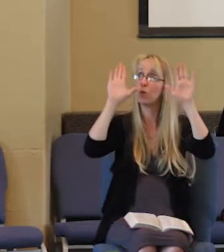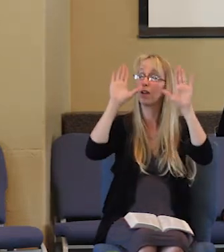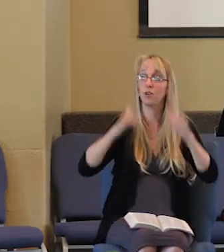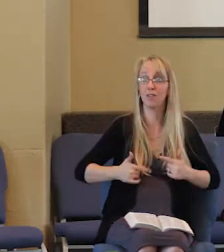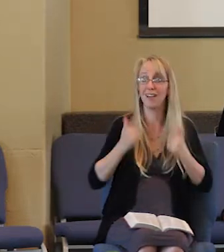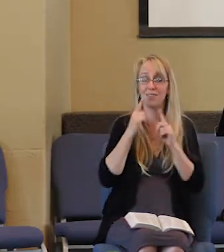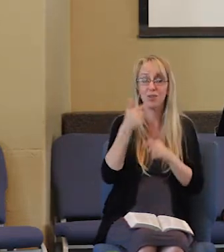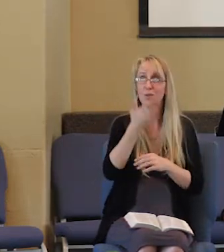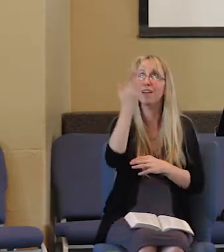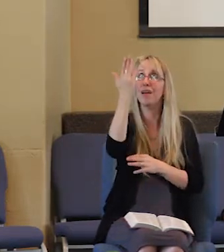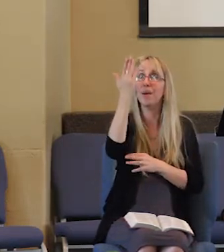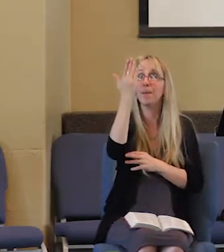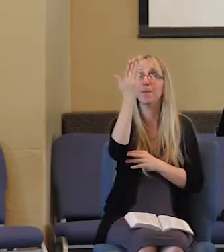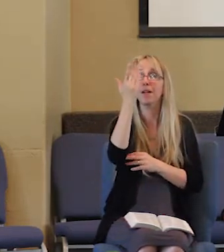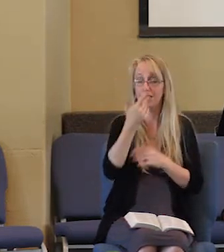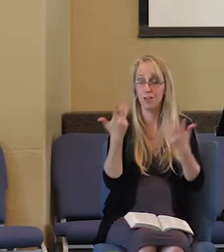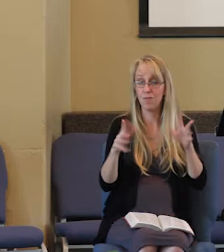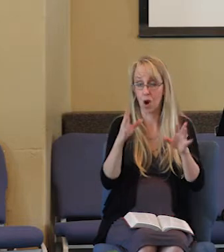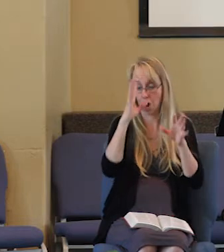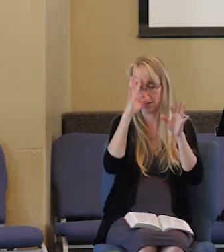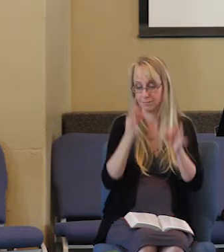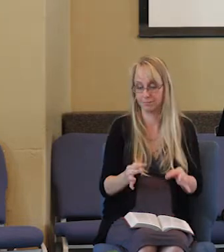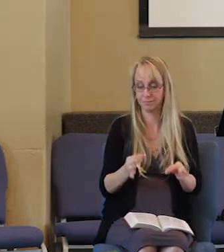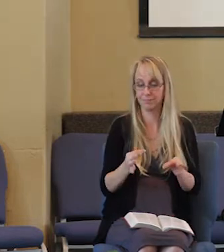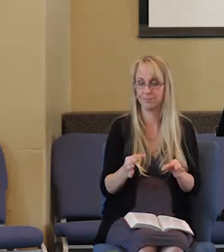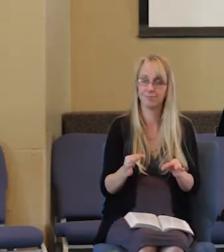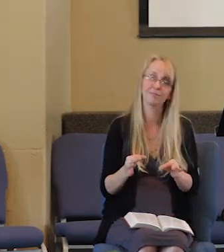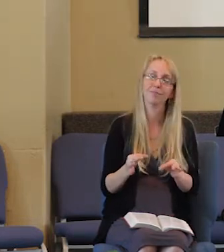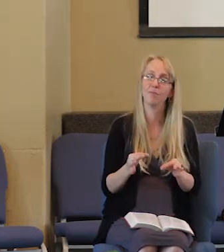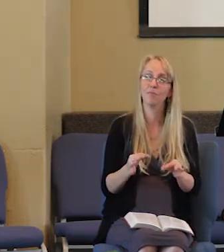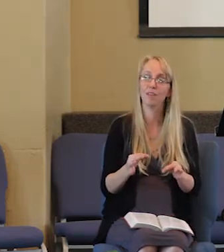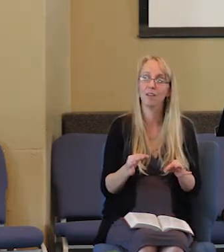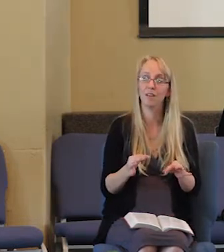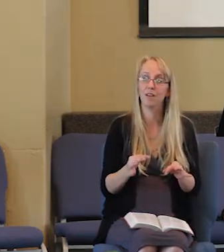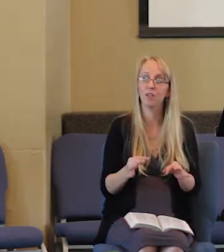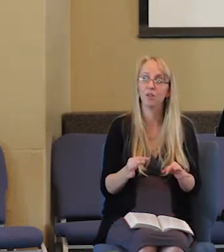that choice to walk in the ways of God.